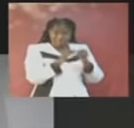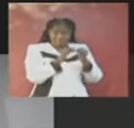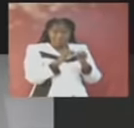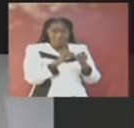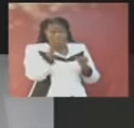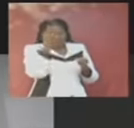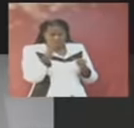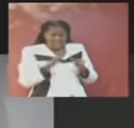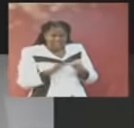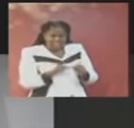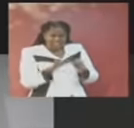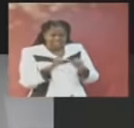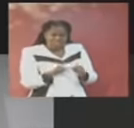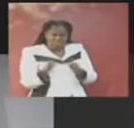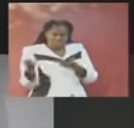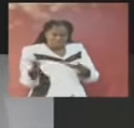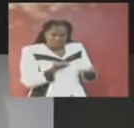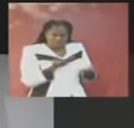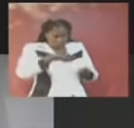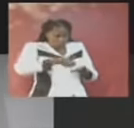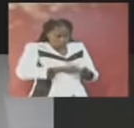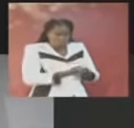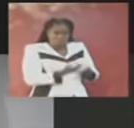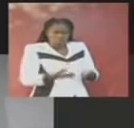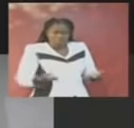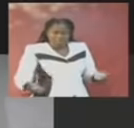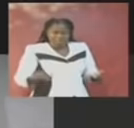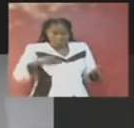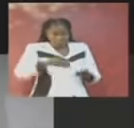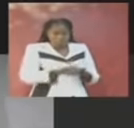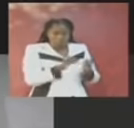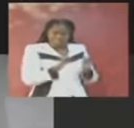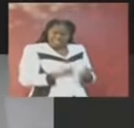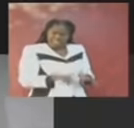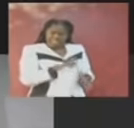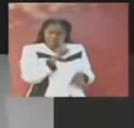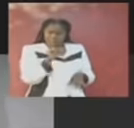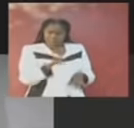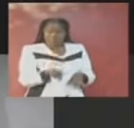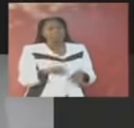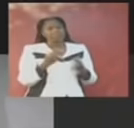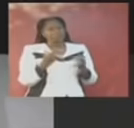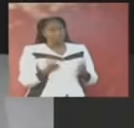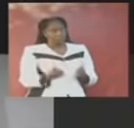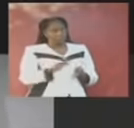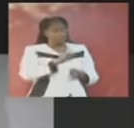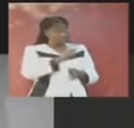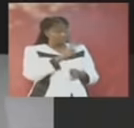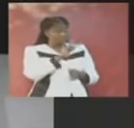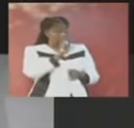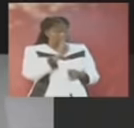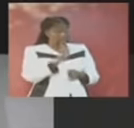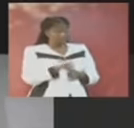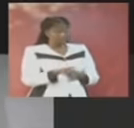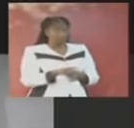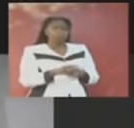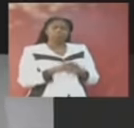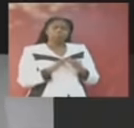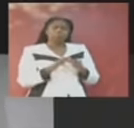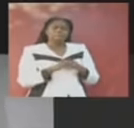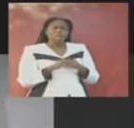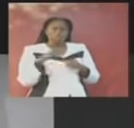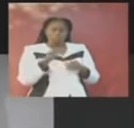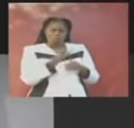ministry has had since we entered the community spread, to return back to cluster cases. How far are we